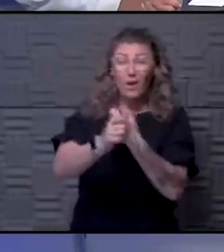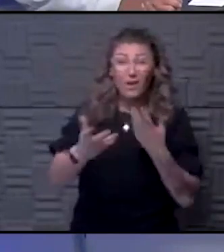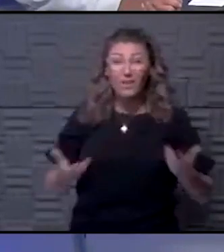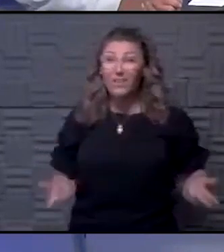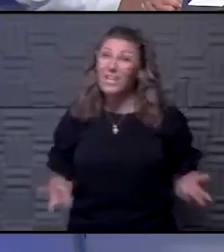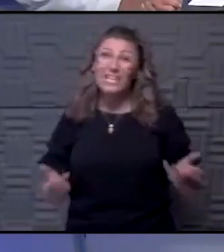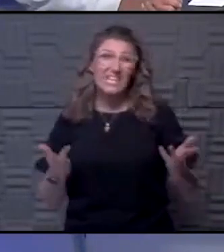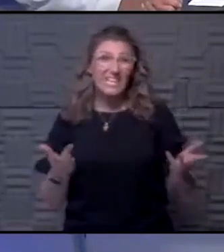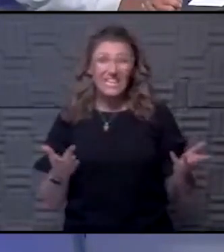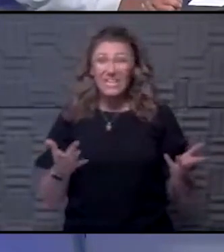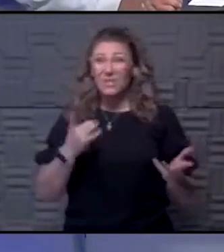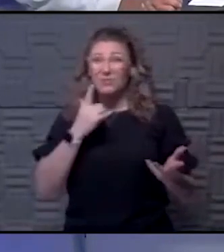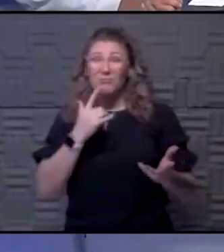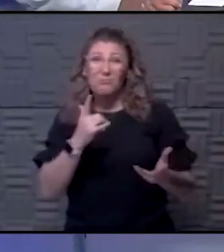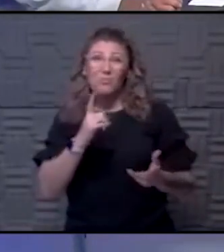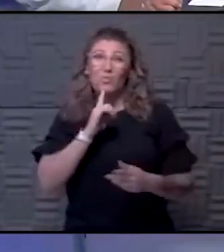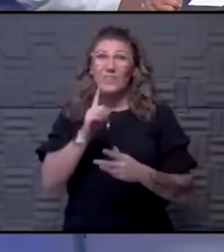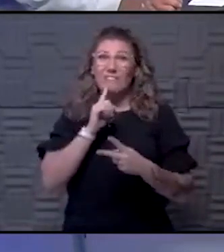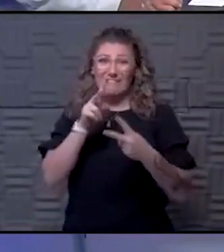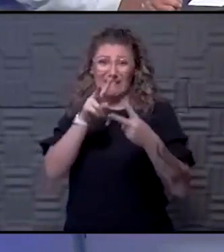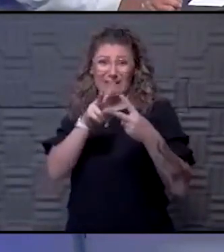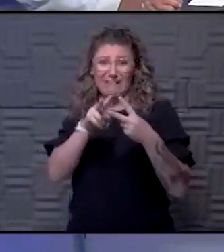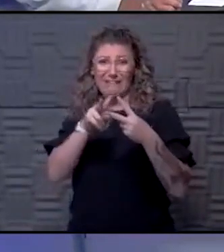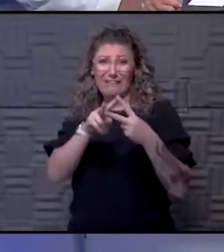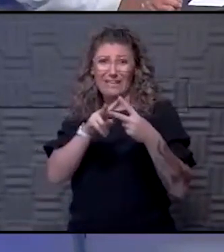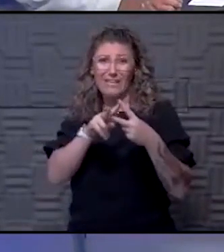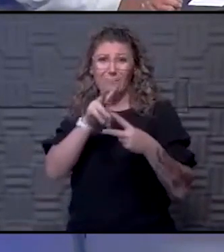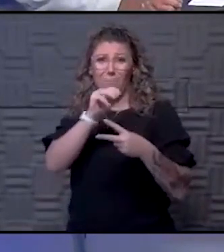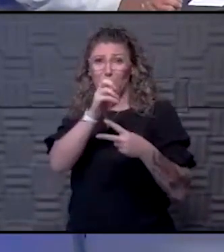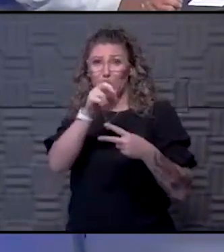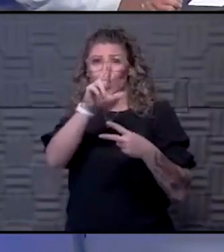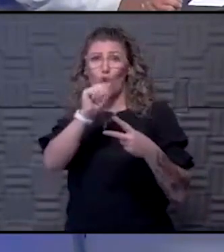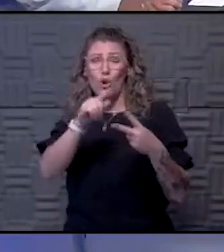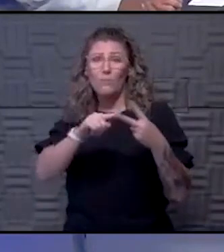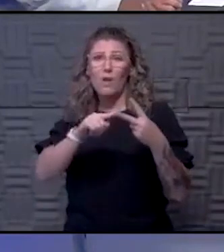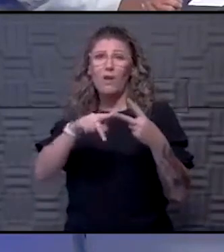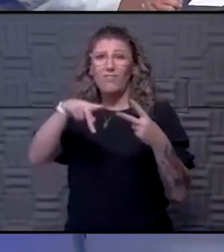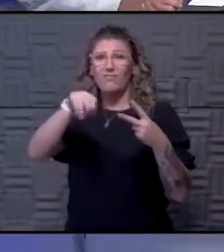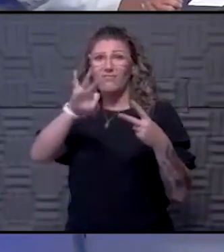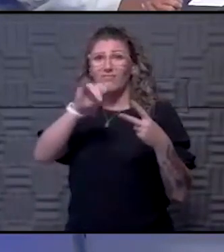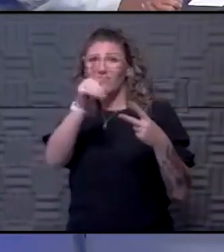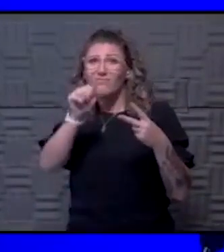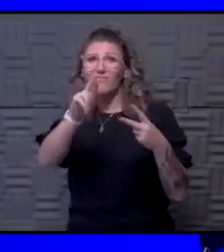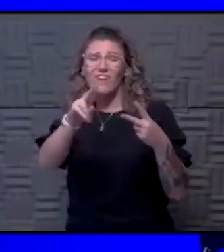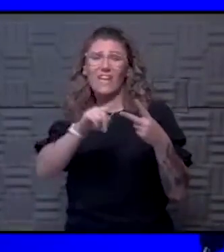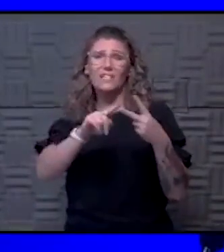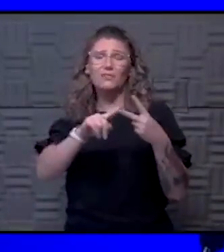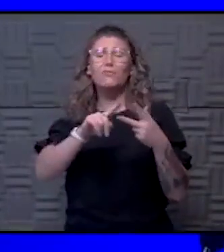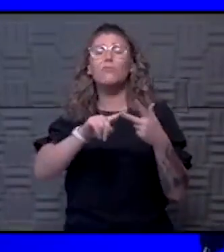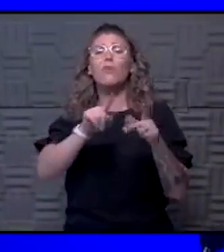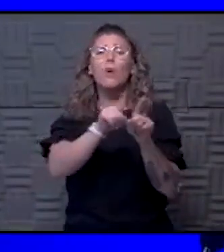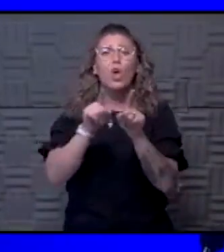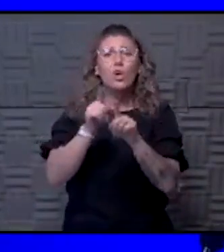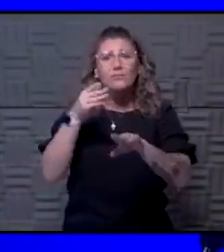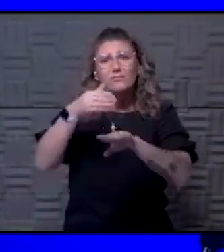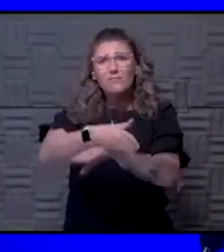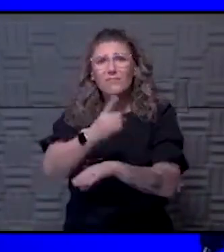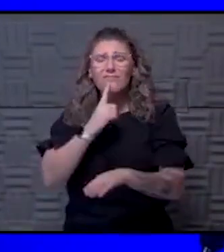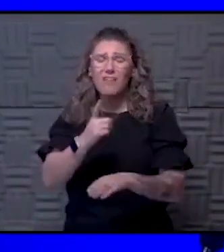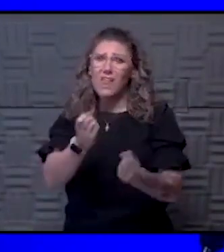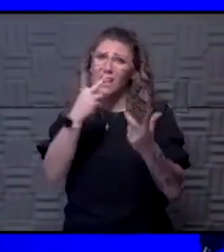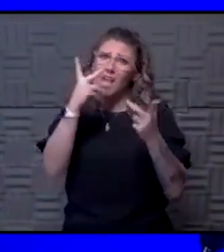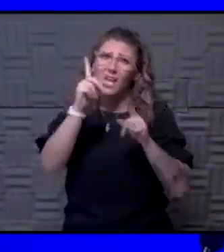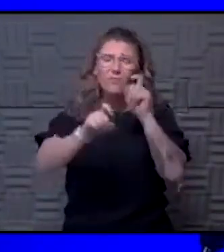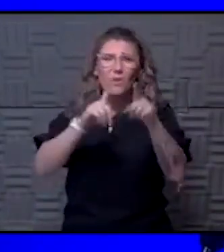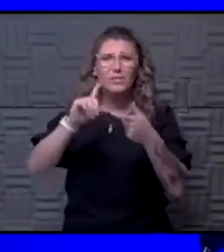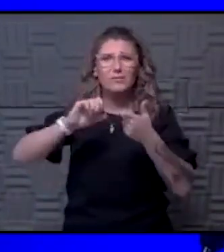the character being diminished of Pfizer and Moderna. And also for Dr. Satterwhite after that, I'm curious how this affects the rollout. I'm still getting tons of questions